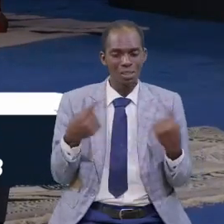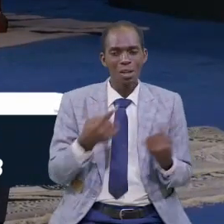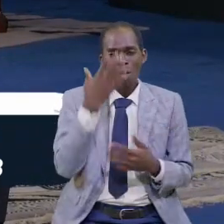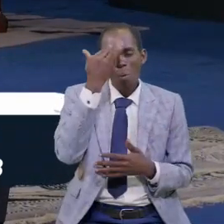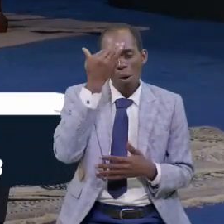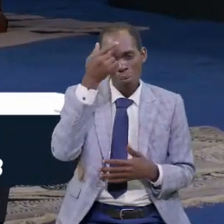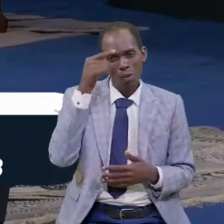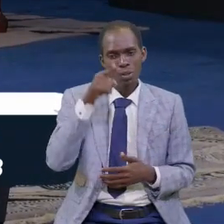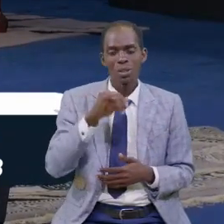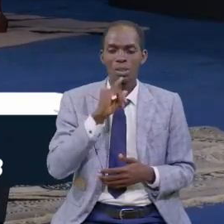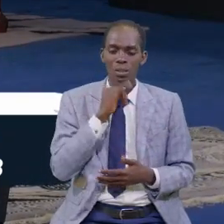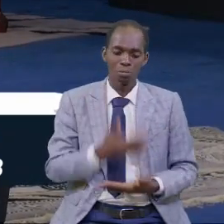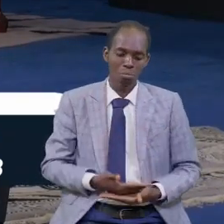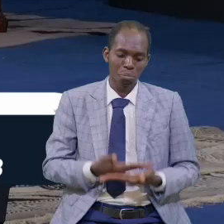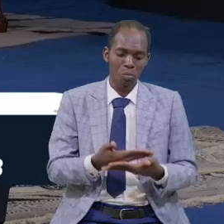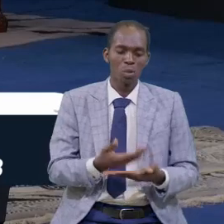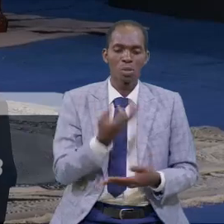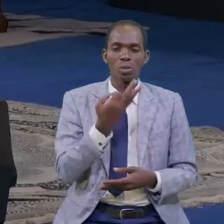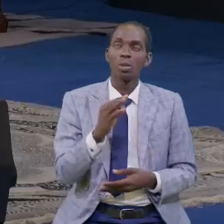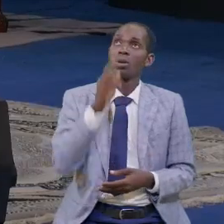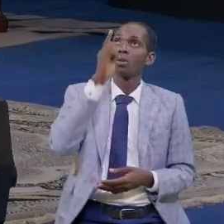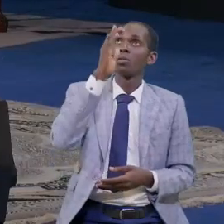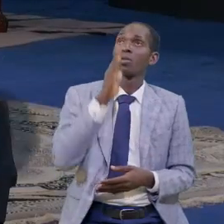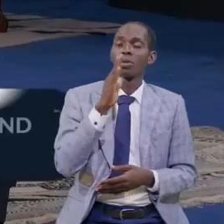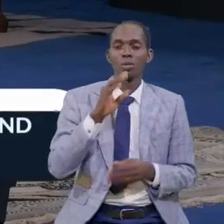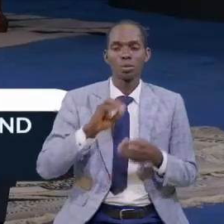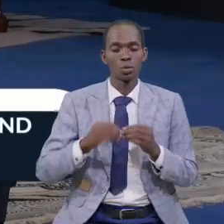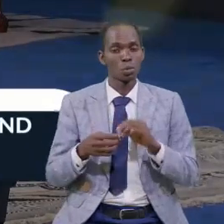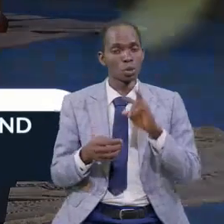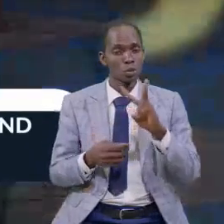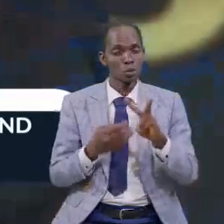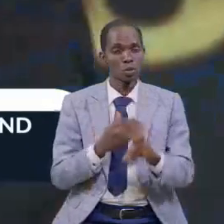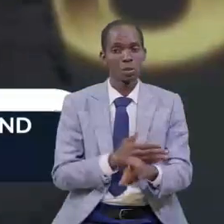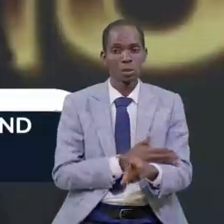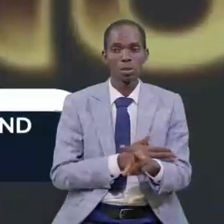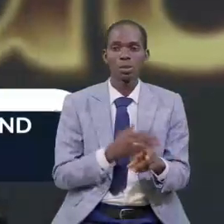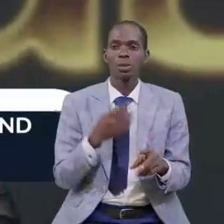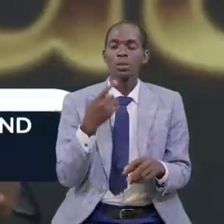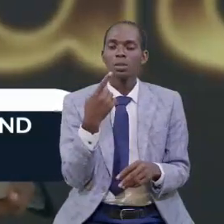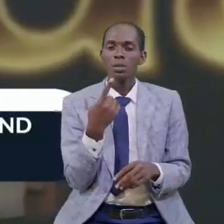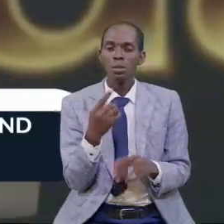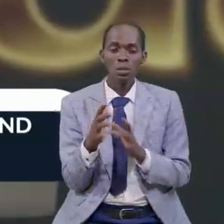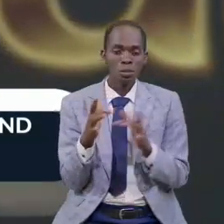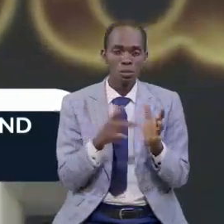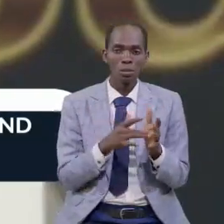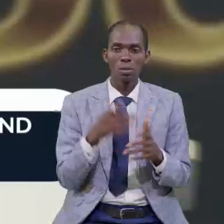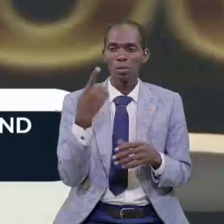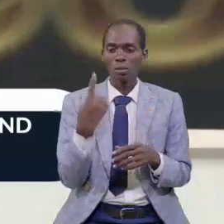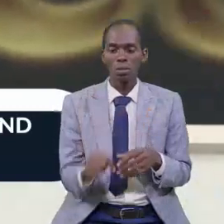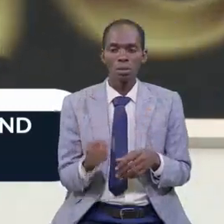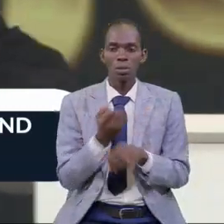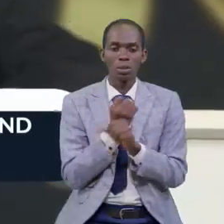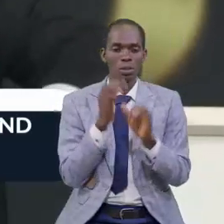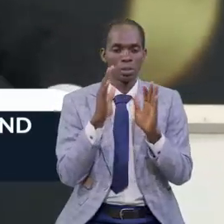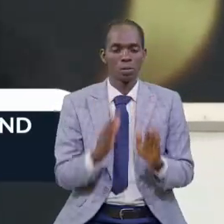2 there. Number 2 is Jesus, the justifier of all who